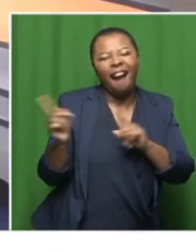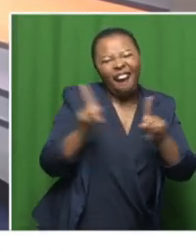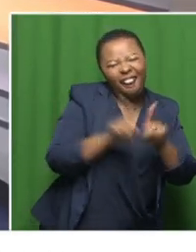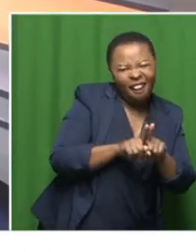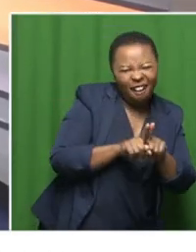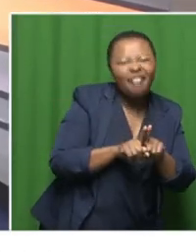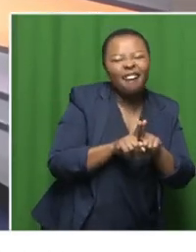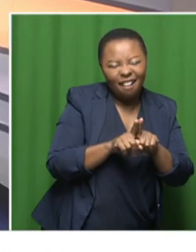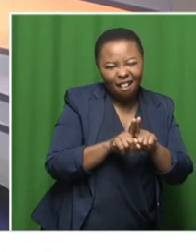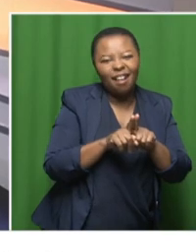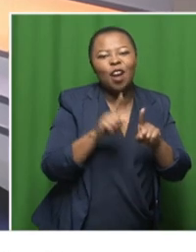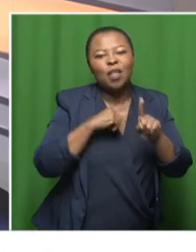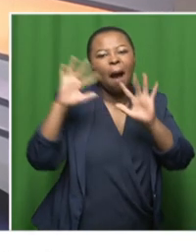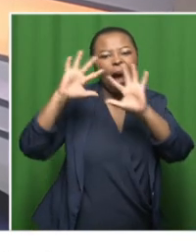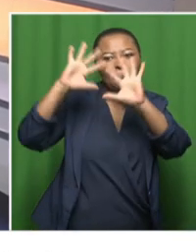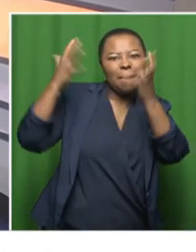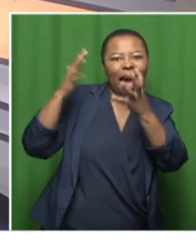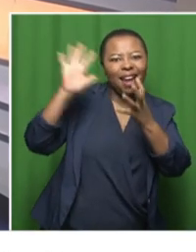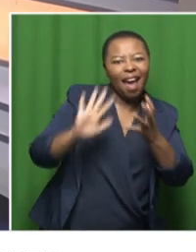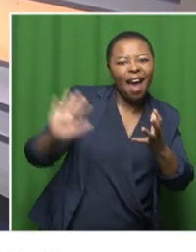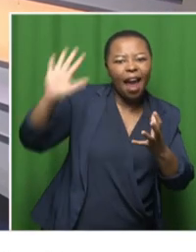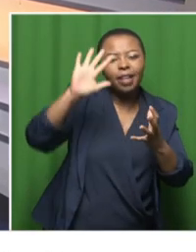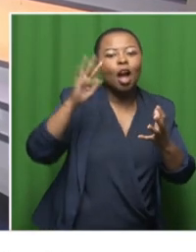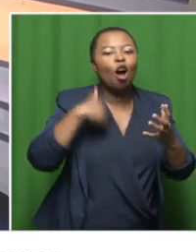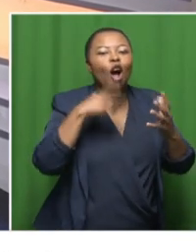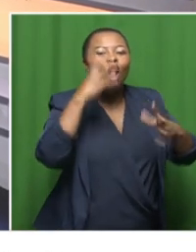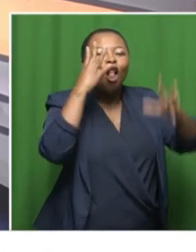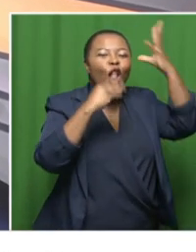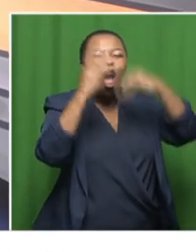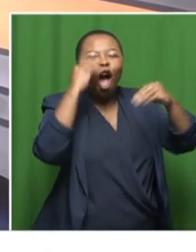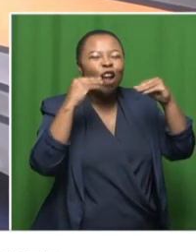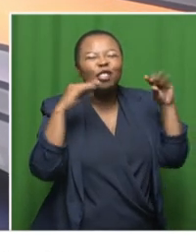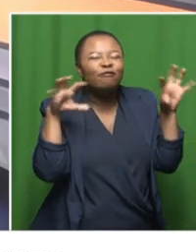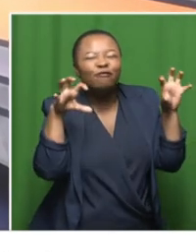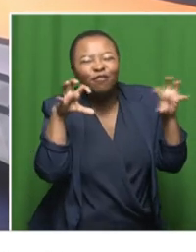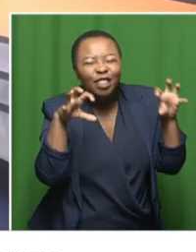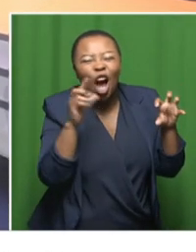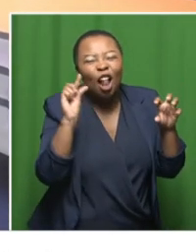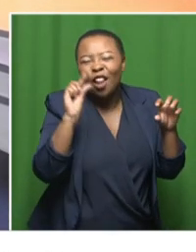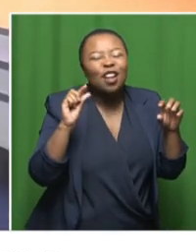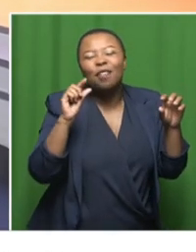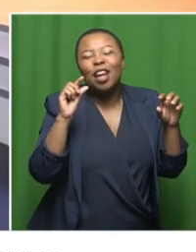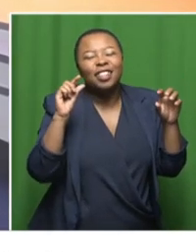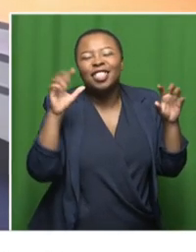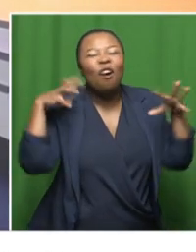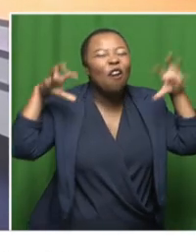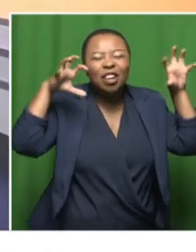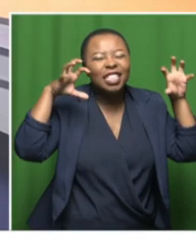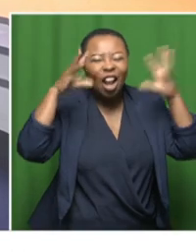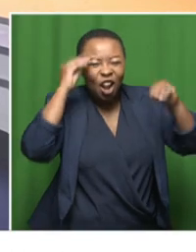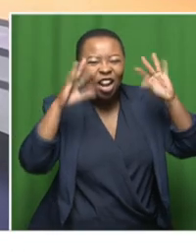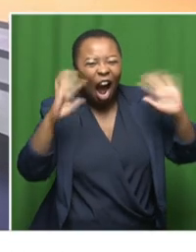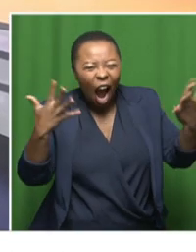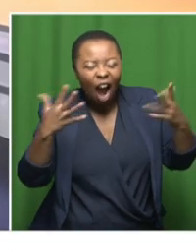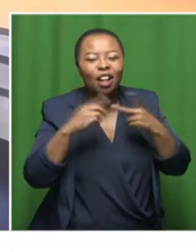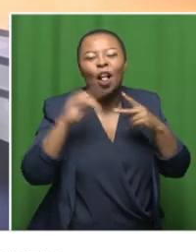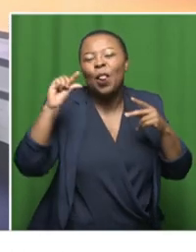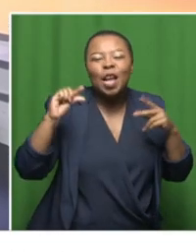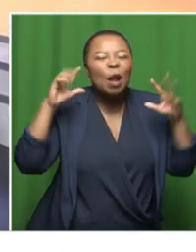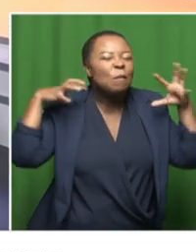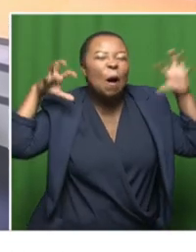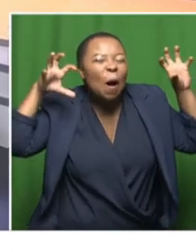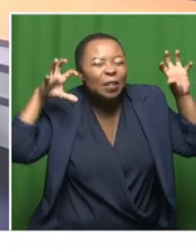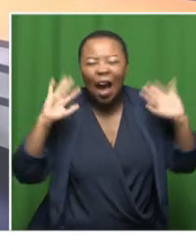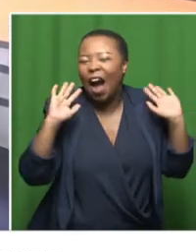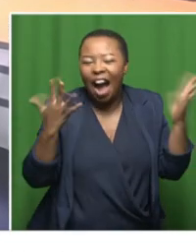of Montavia, the planet they come from, to learn how to be better little monsters. And then Joe guides them through being better little monsters.